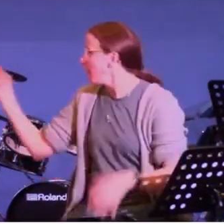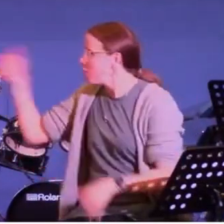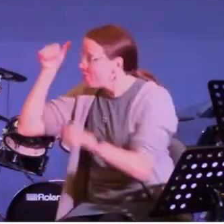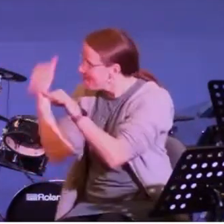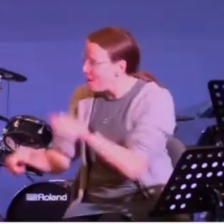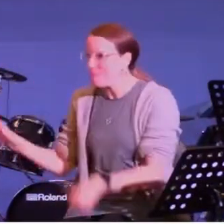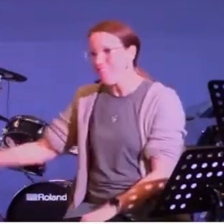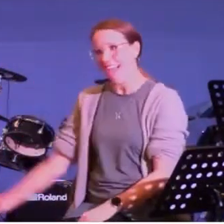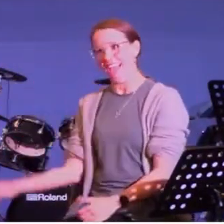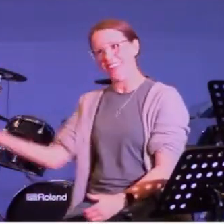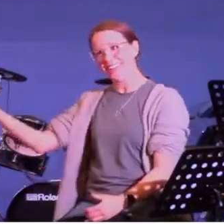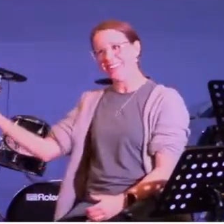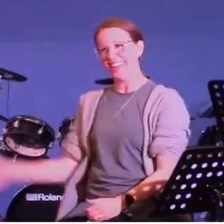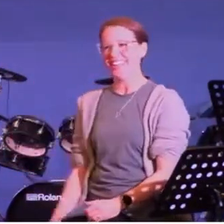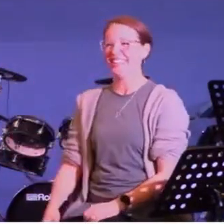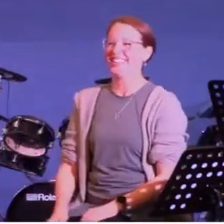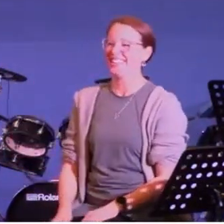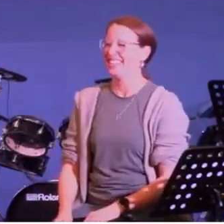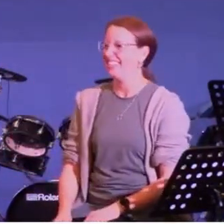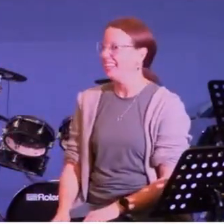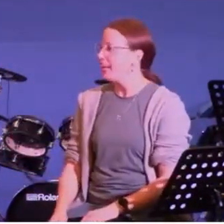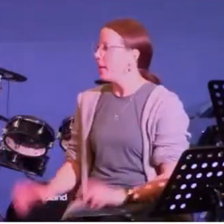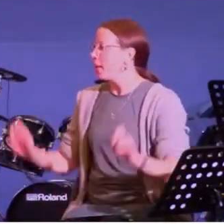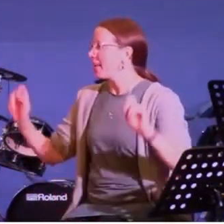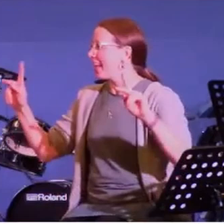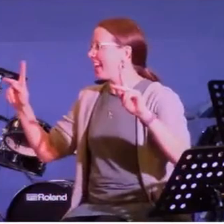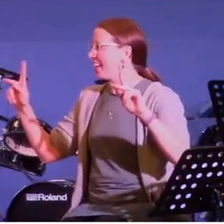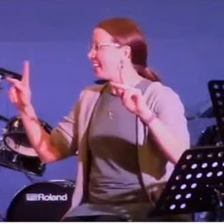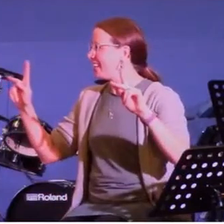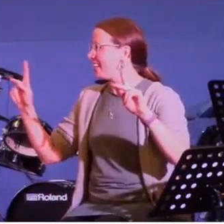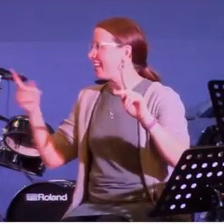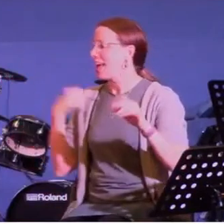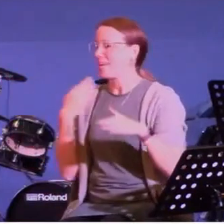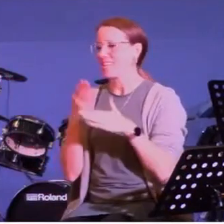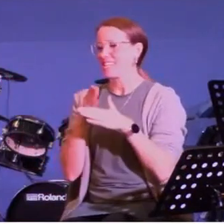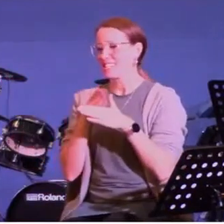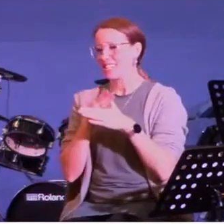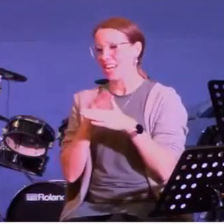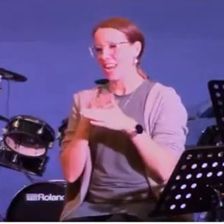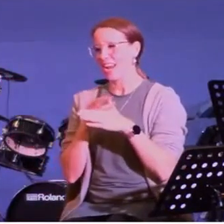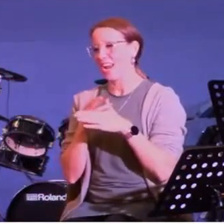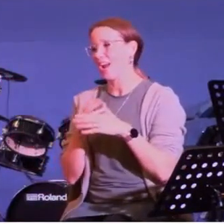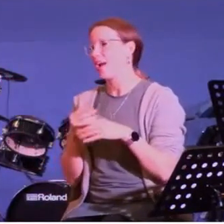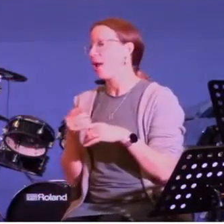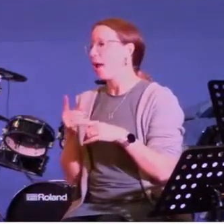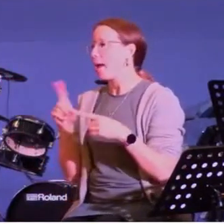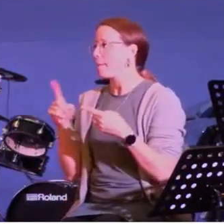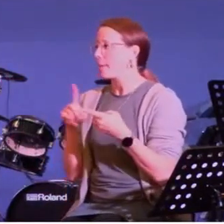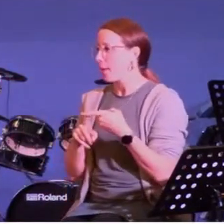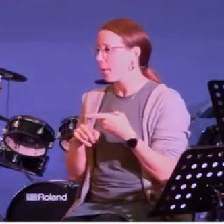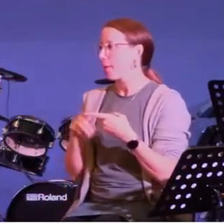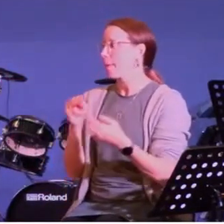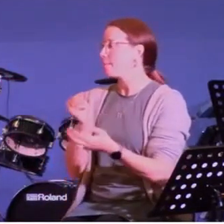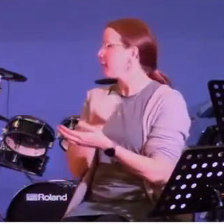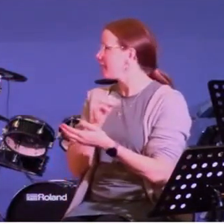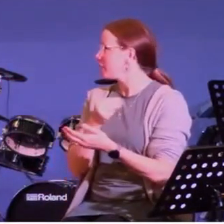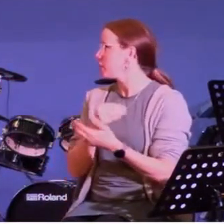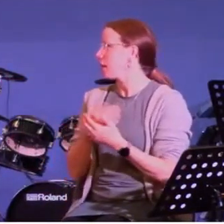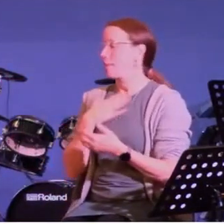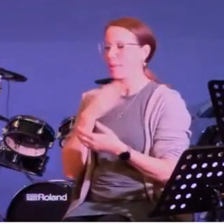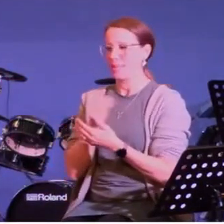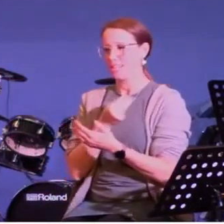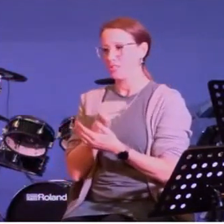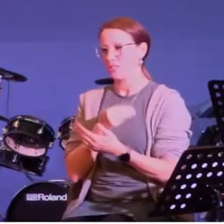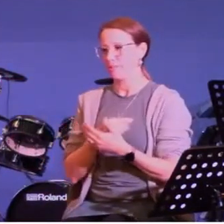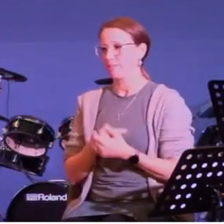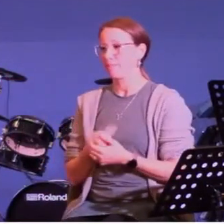right? So hey, everybody, I was asked to share a report this year for just a ministry. I have